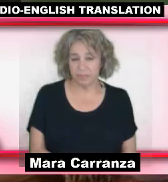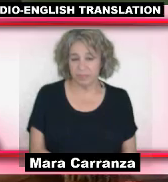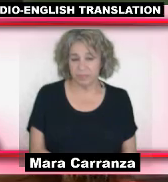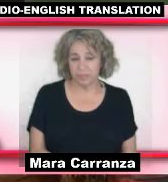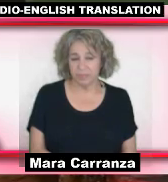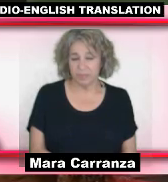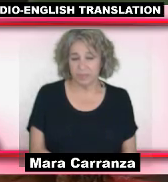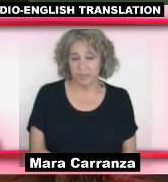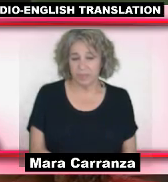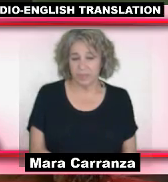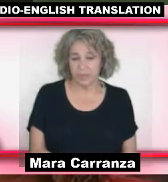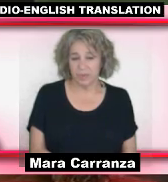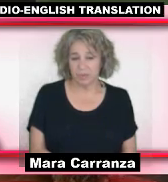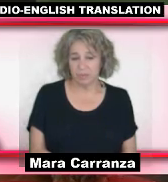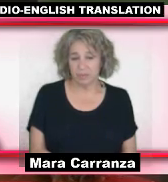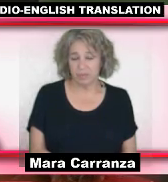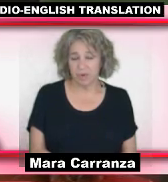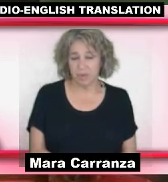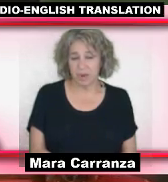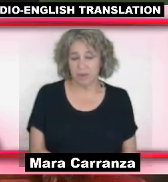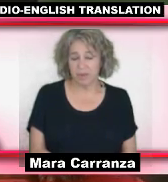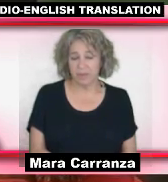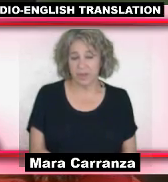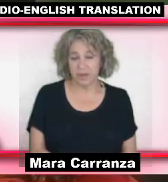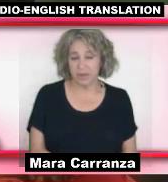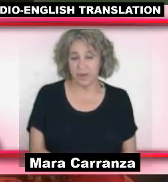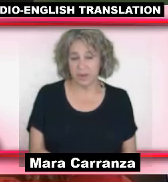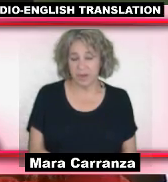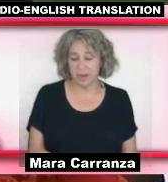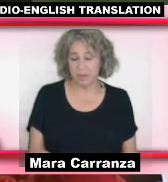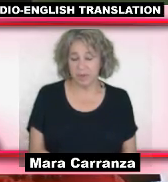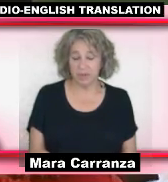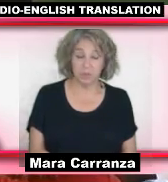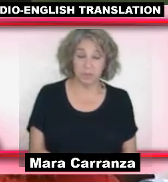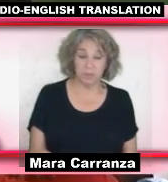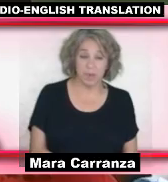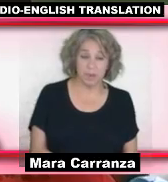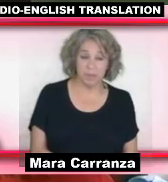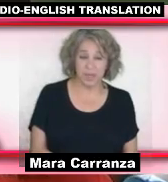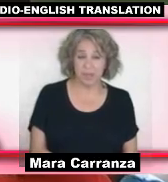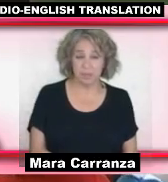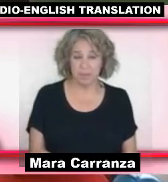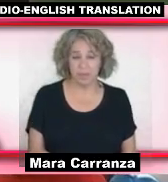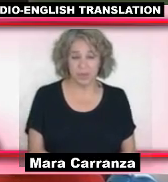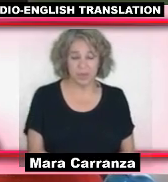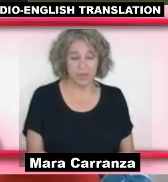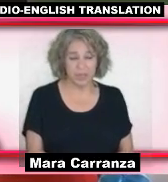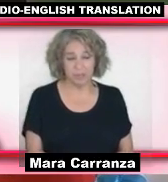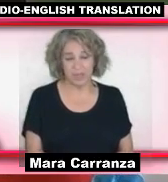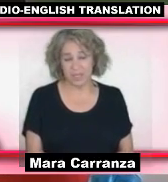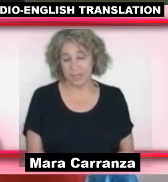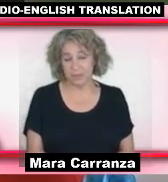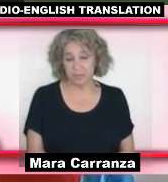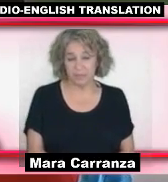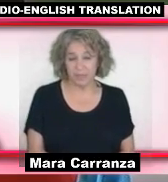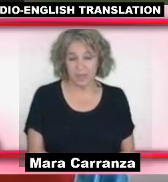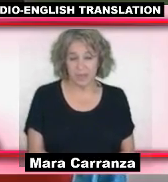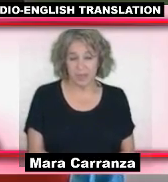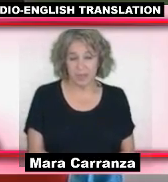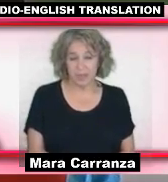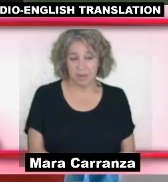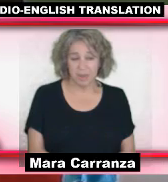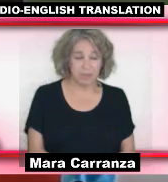para cerca de 500 periodistas, for around 500 news, que se media people les está in the police